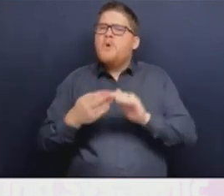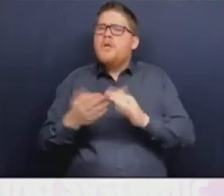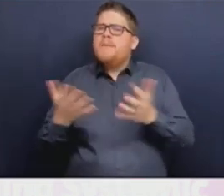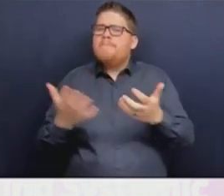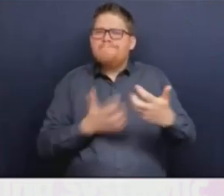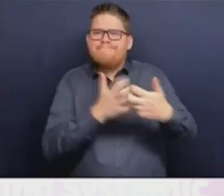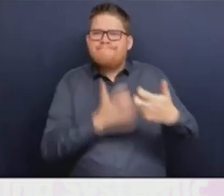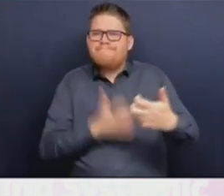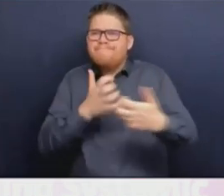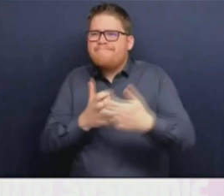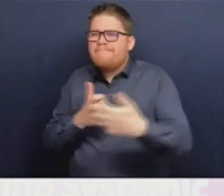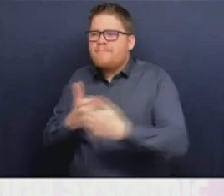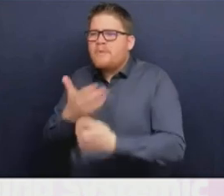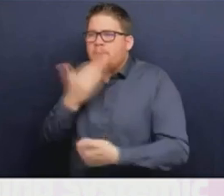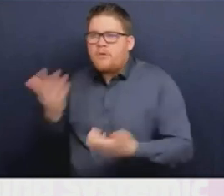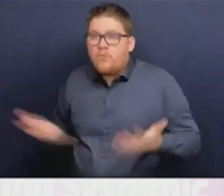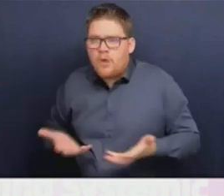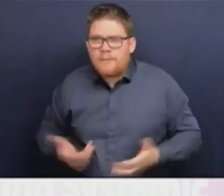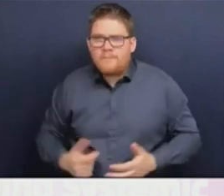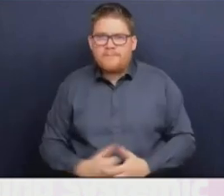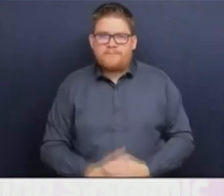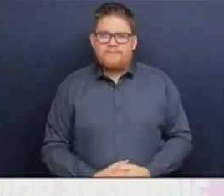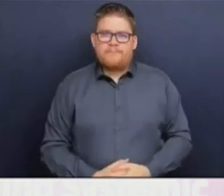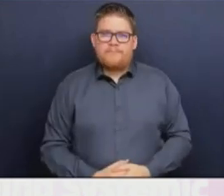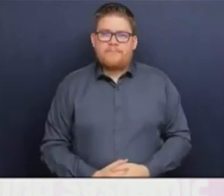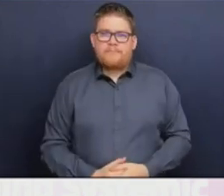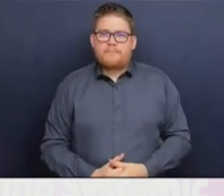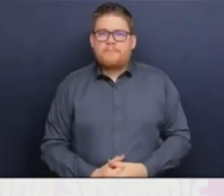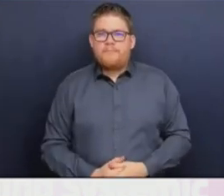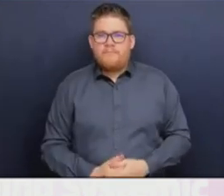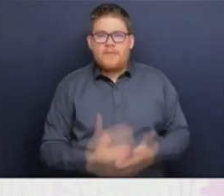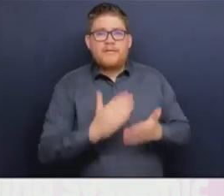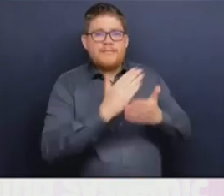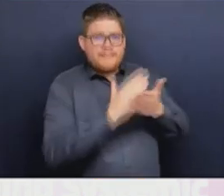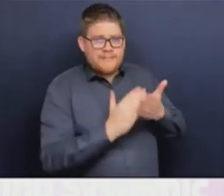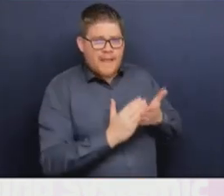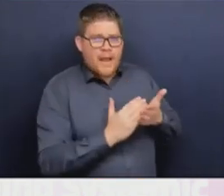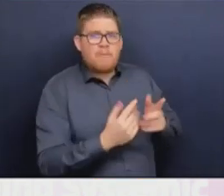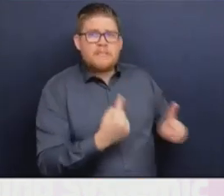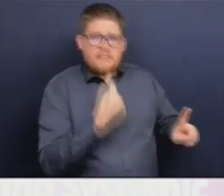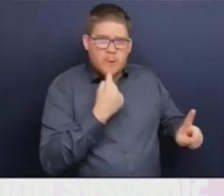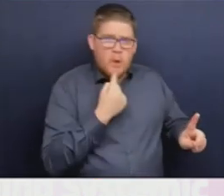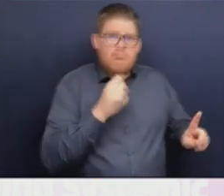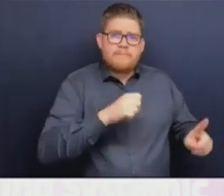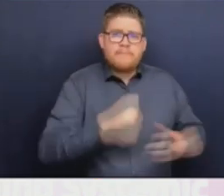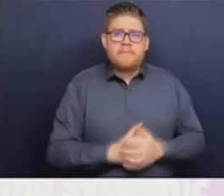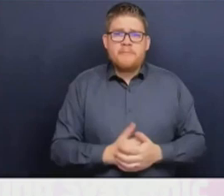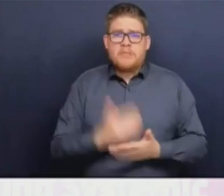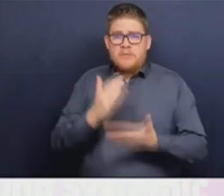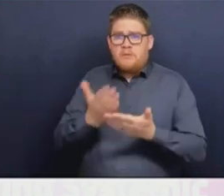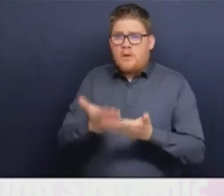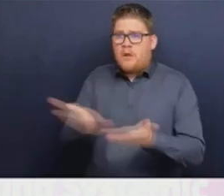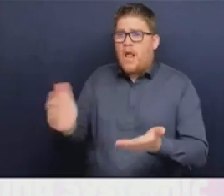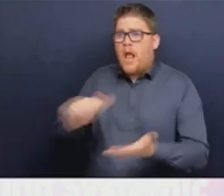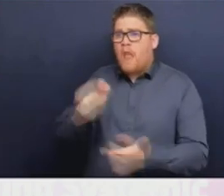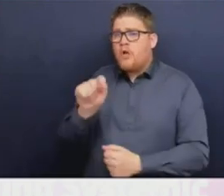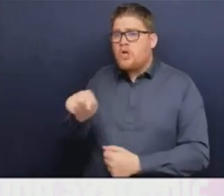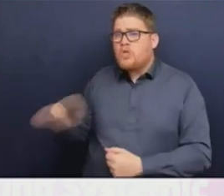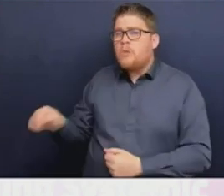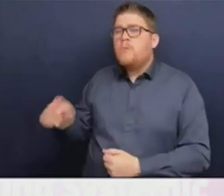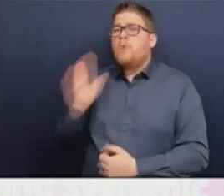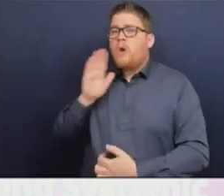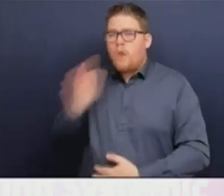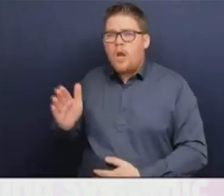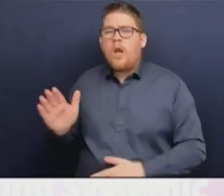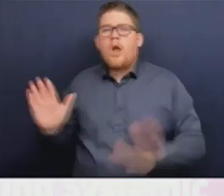the Mental Health Act. And there will be people that are disappointed with that, but there will be others, I hope, who will take that as an opportunity to redouble their